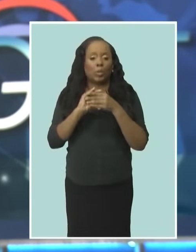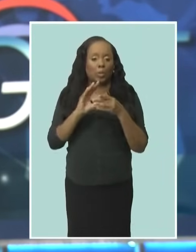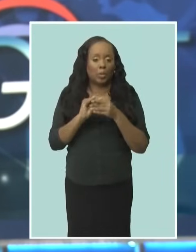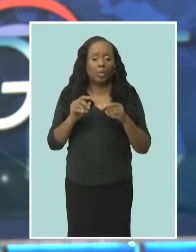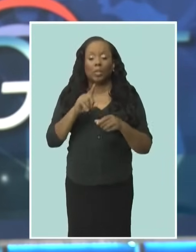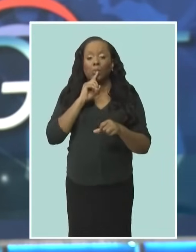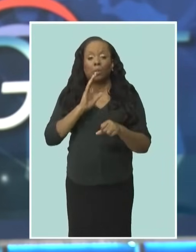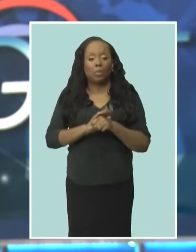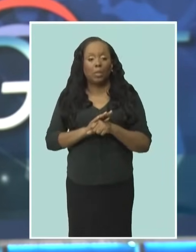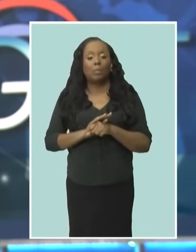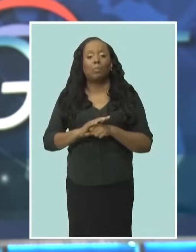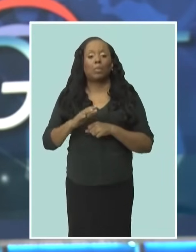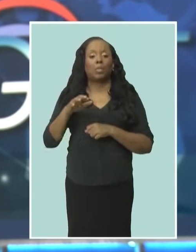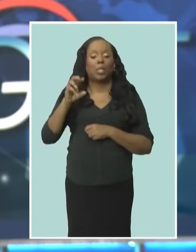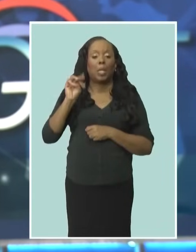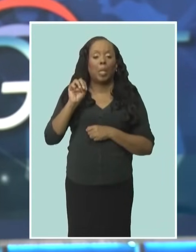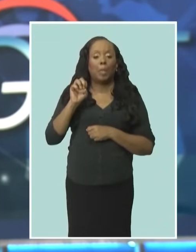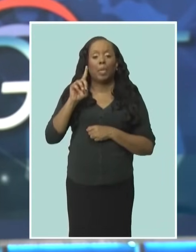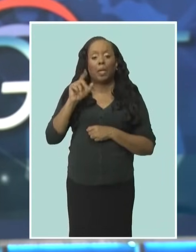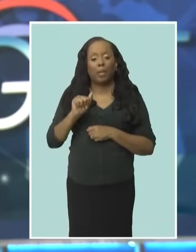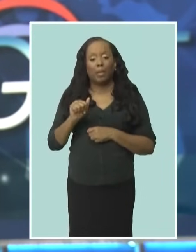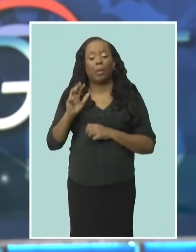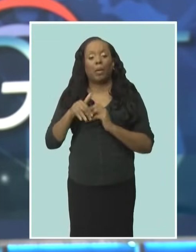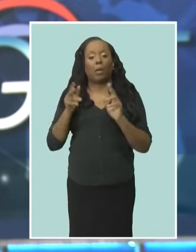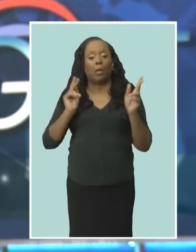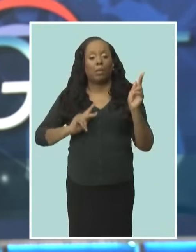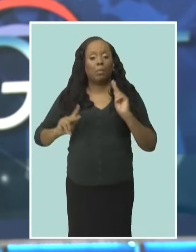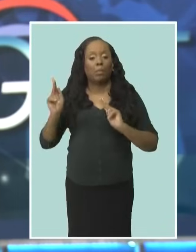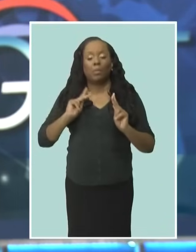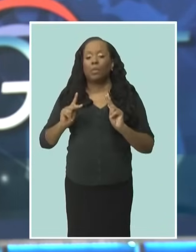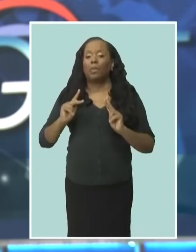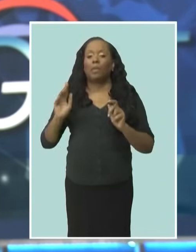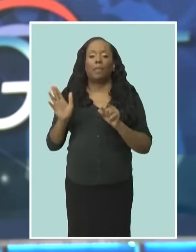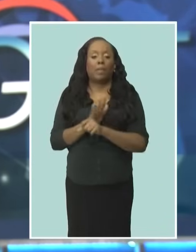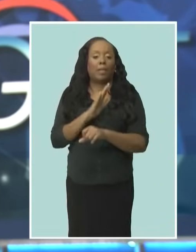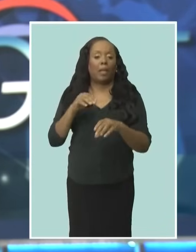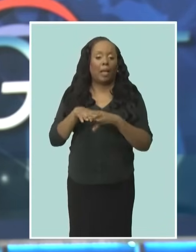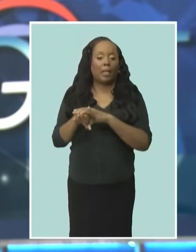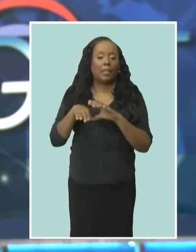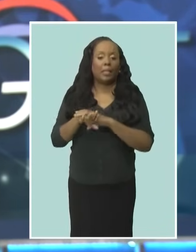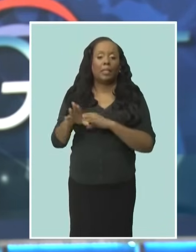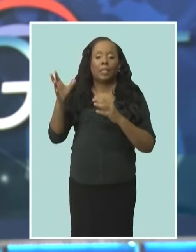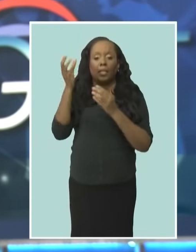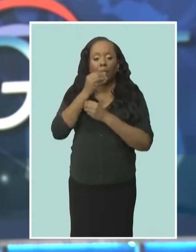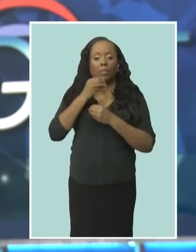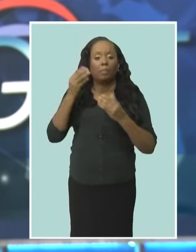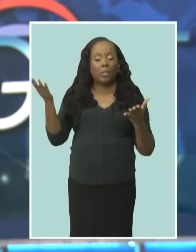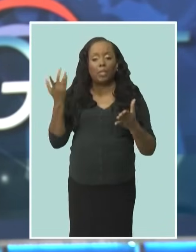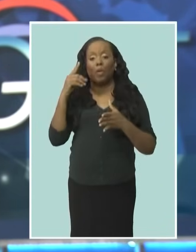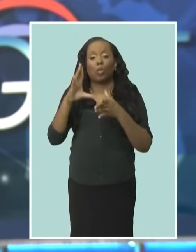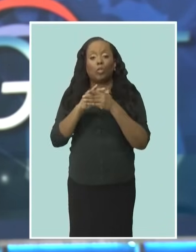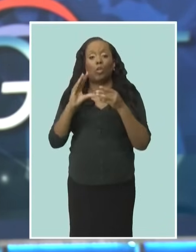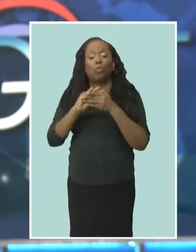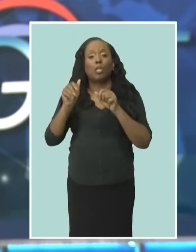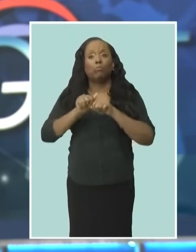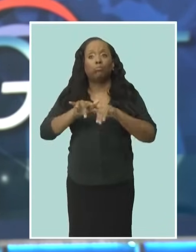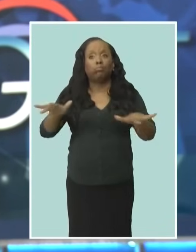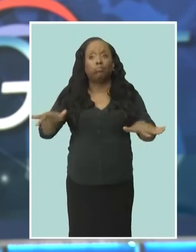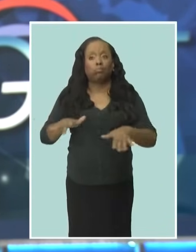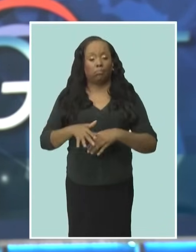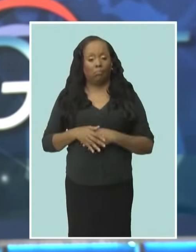she's promising media partners and influencers all access to important information needed to get stories out to the